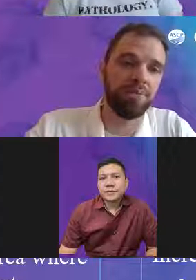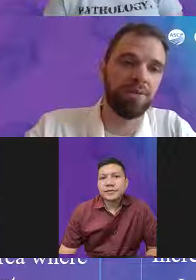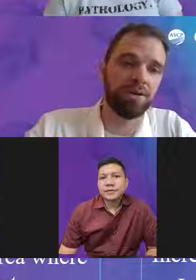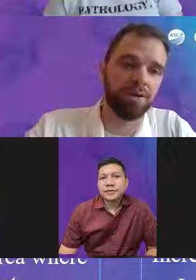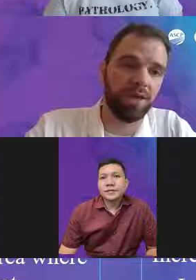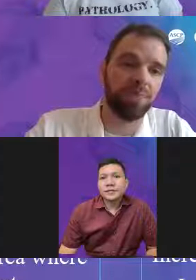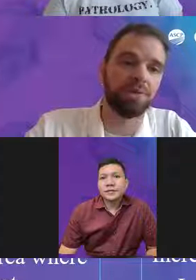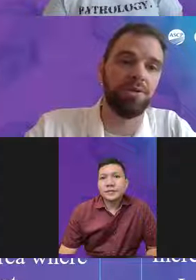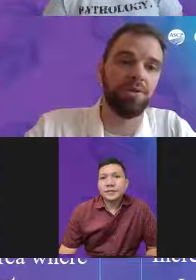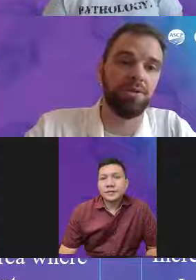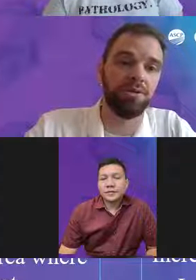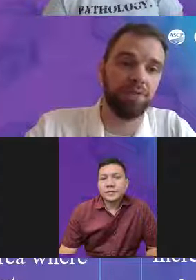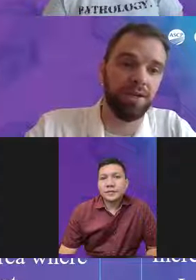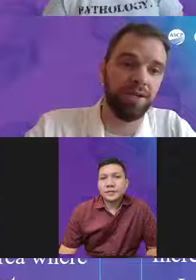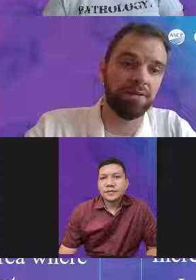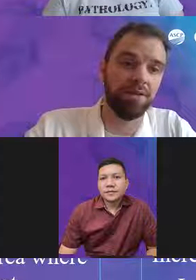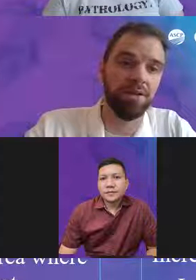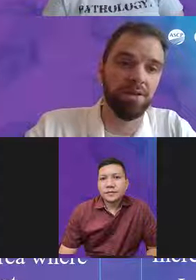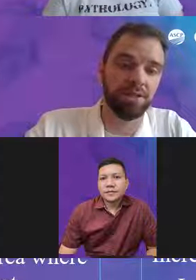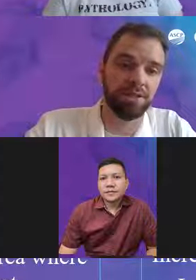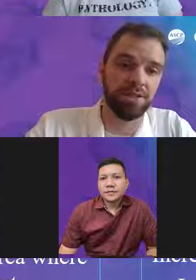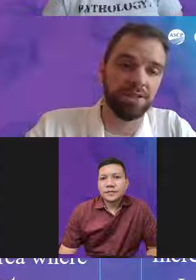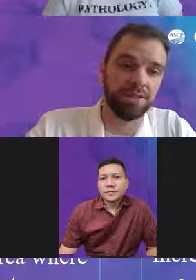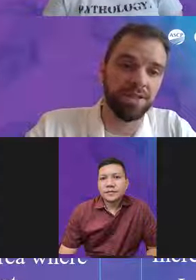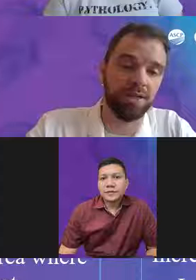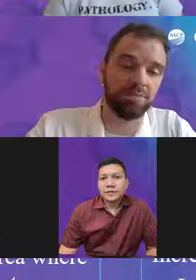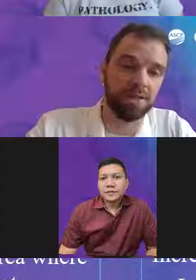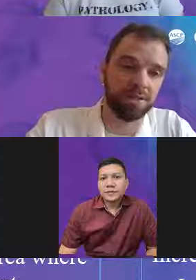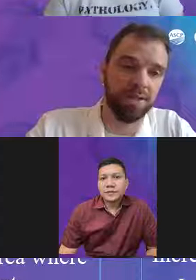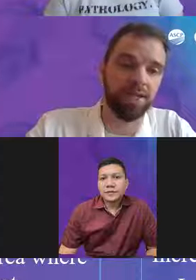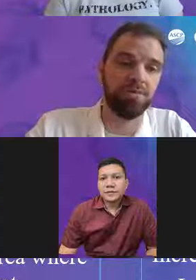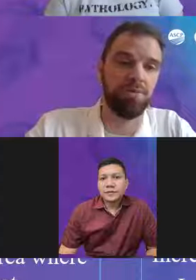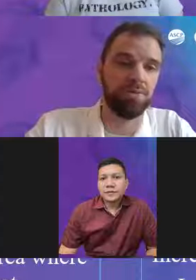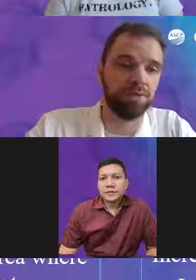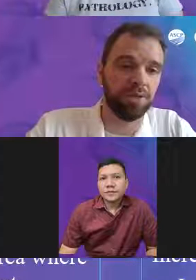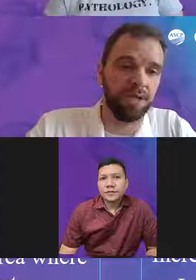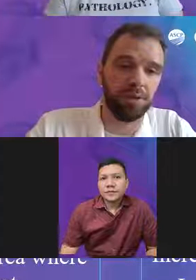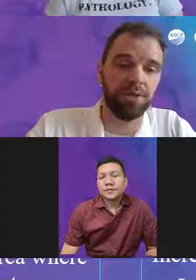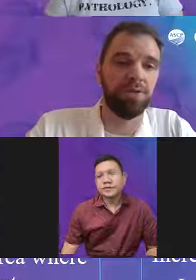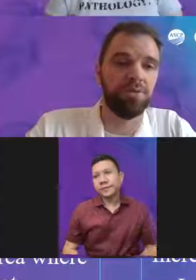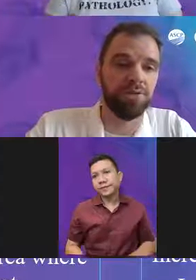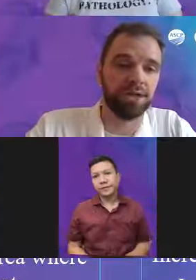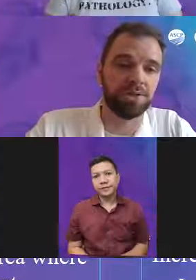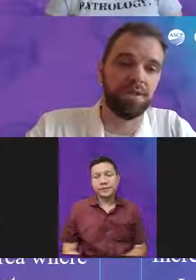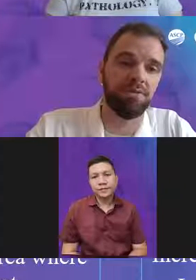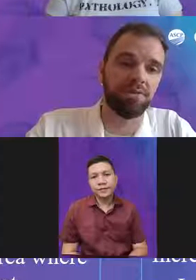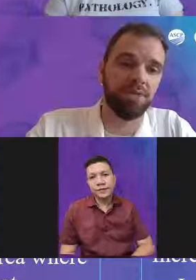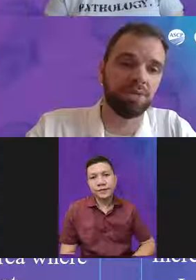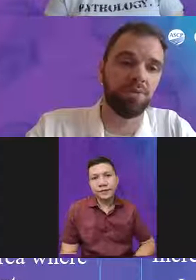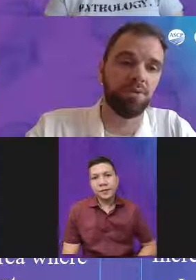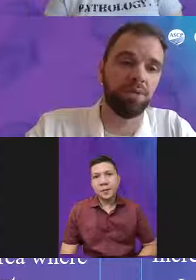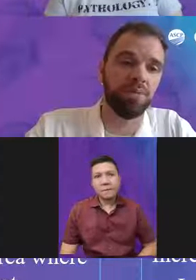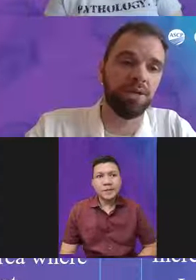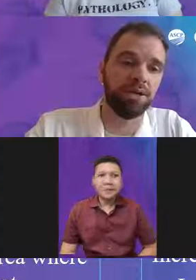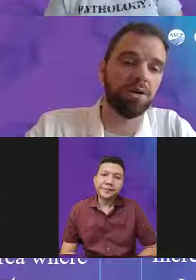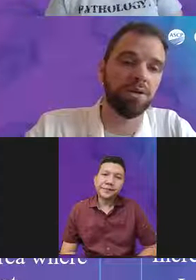fund people that are on Capitol Hill fighting legislation at state level, county level, national level, to